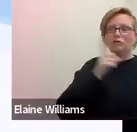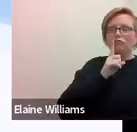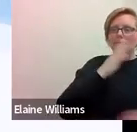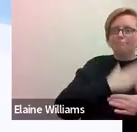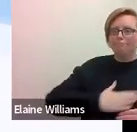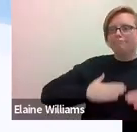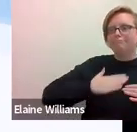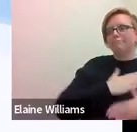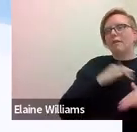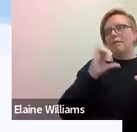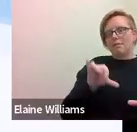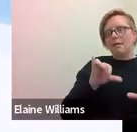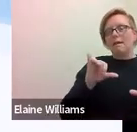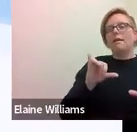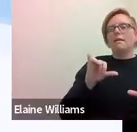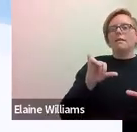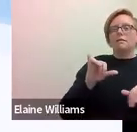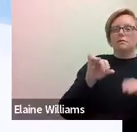for families.